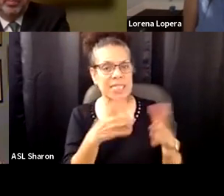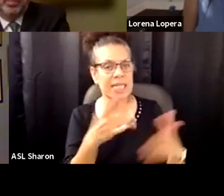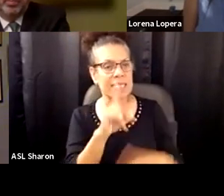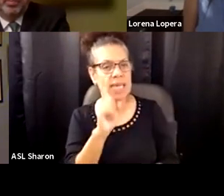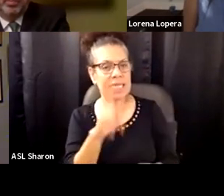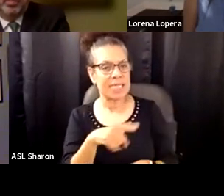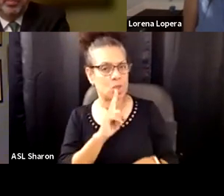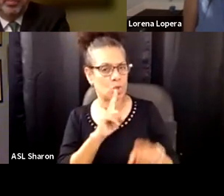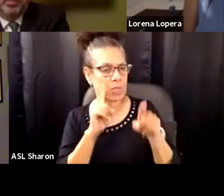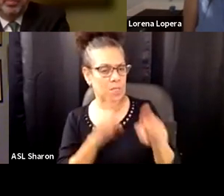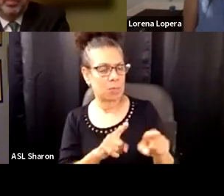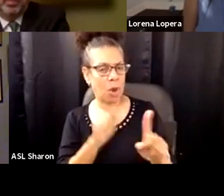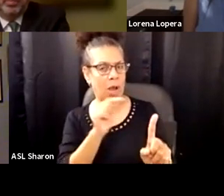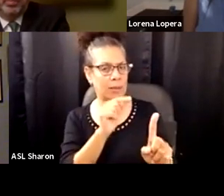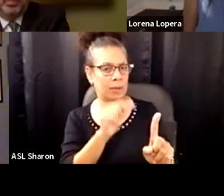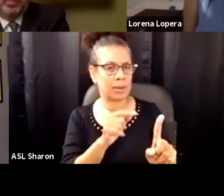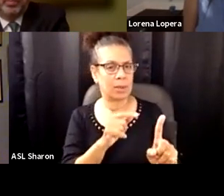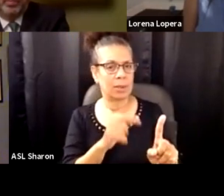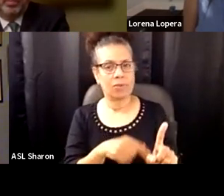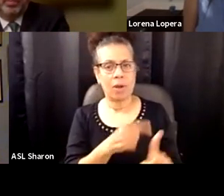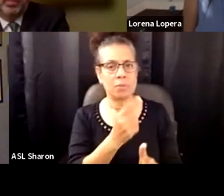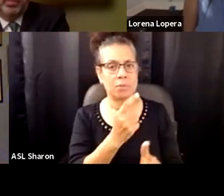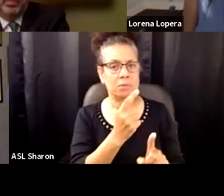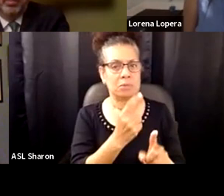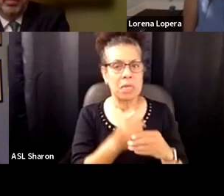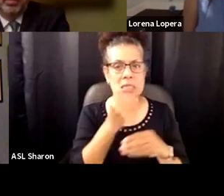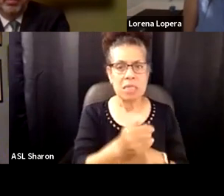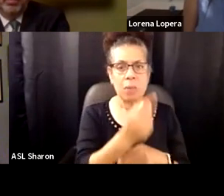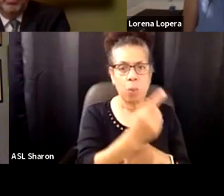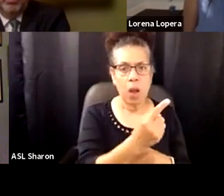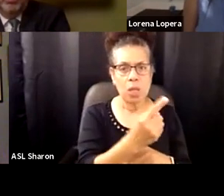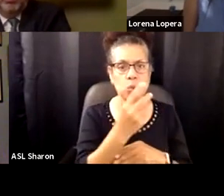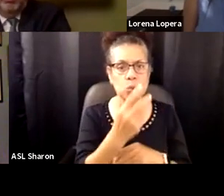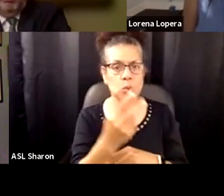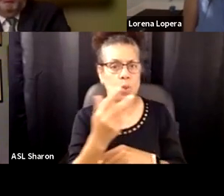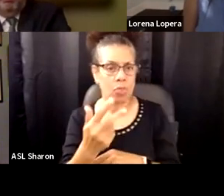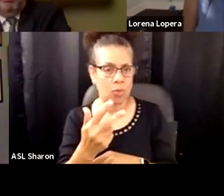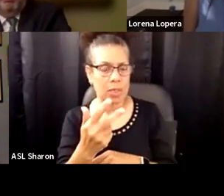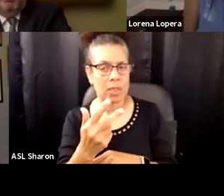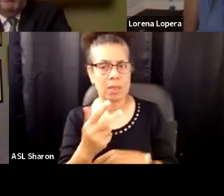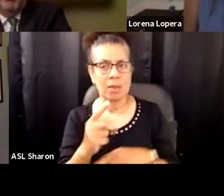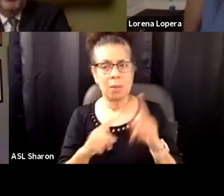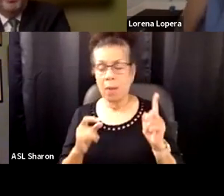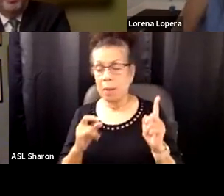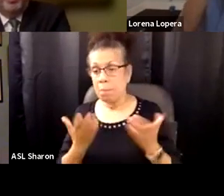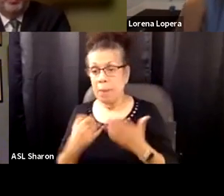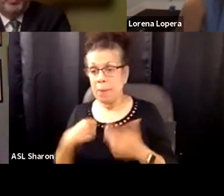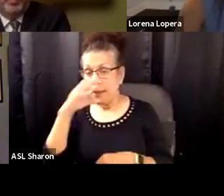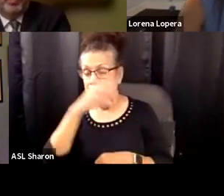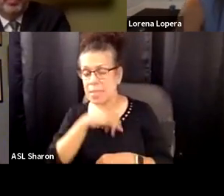response to one two two or three i didn't see and i i if i if i missed it just tell me where i should go read